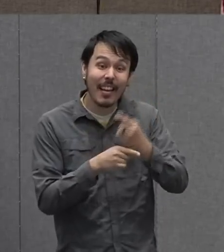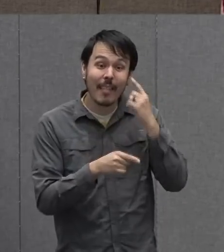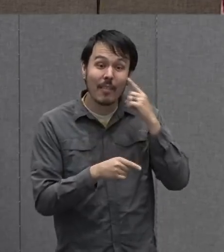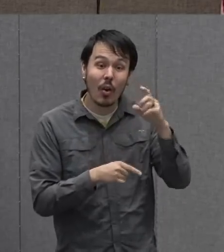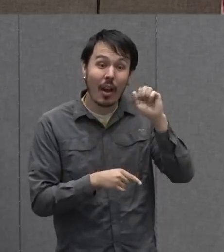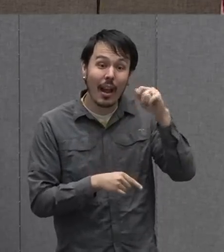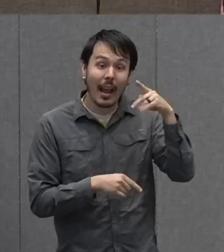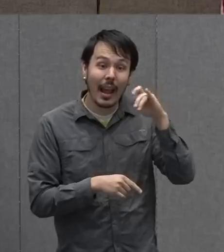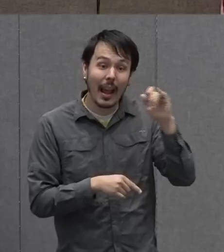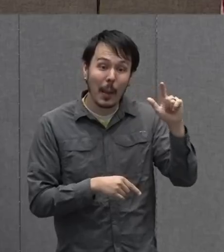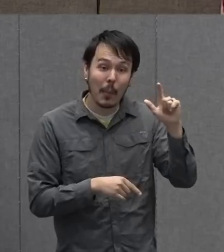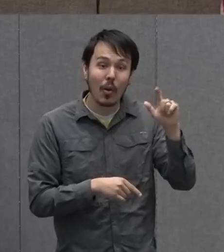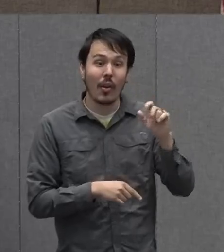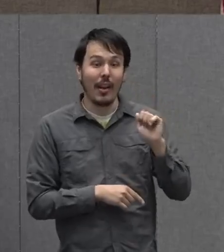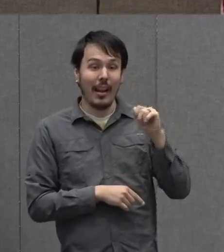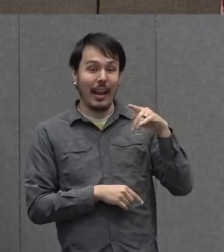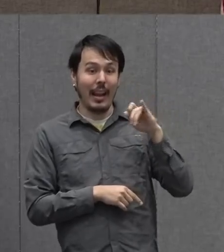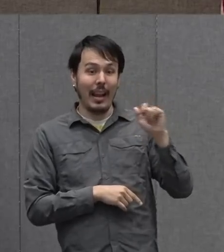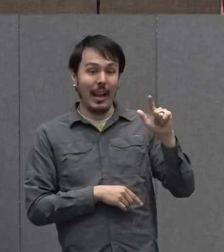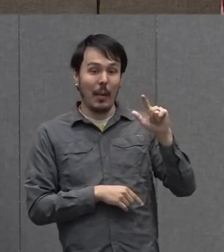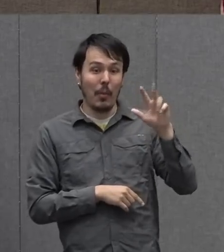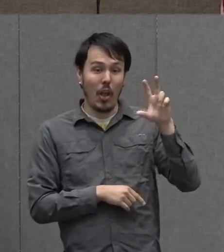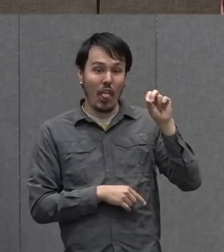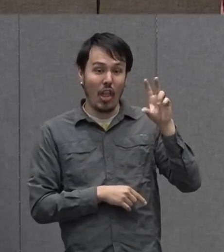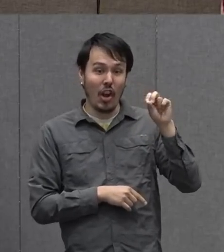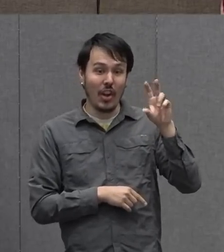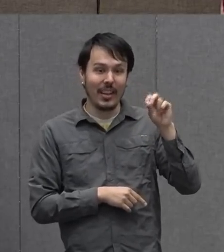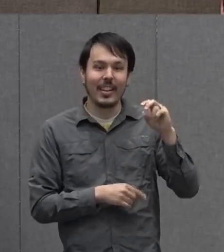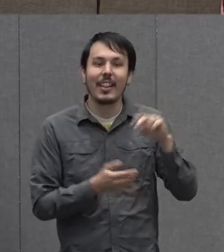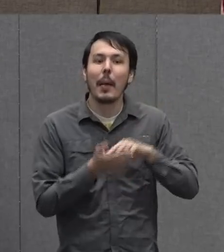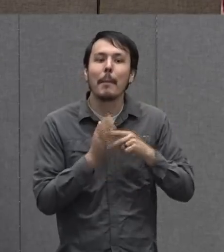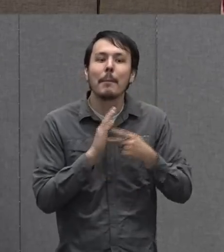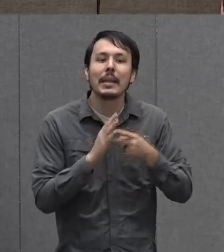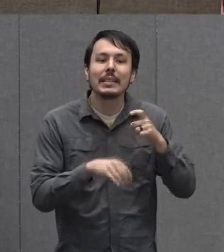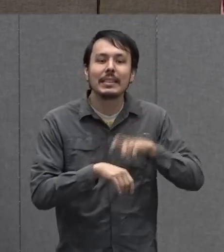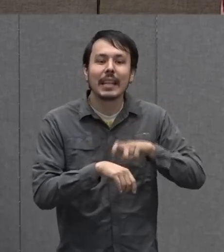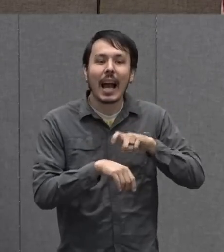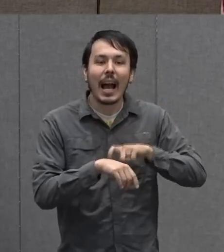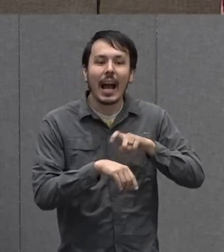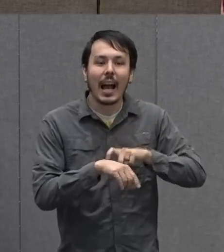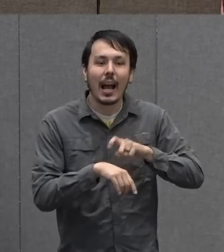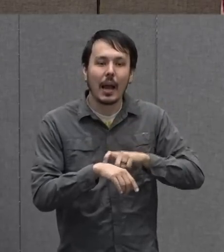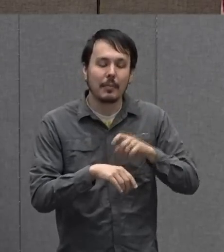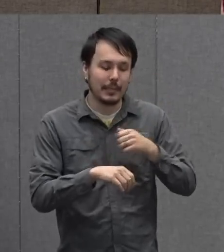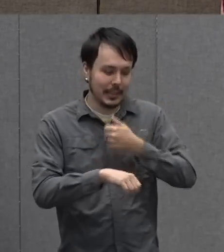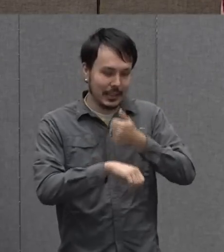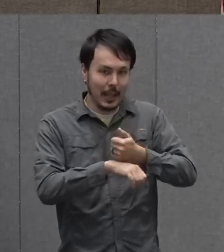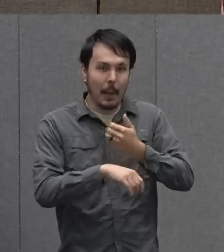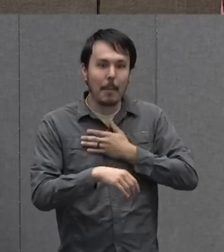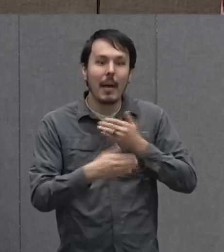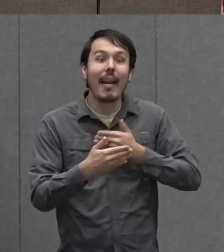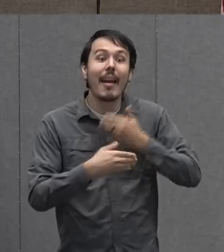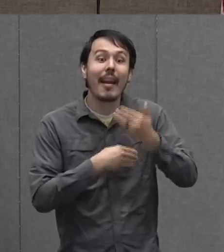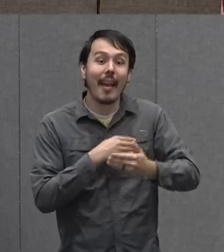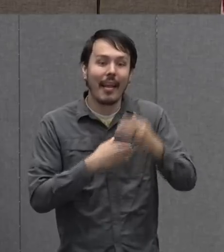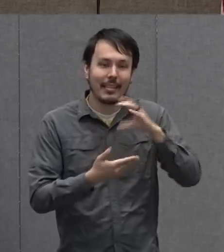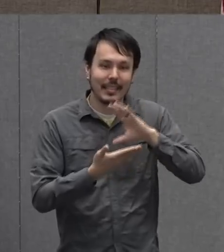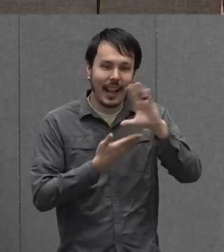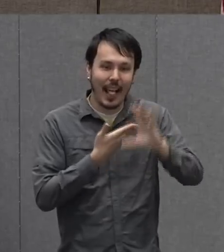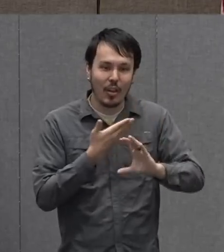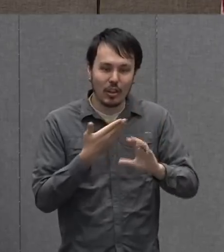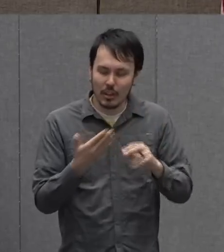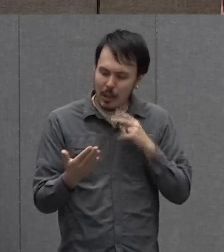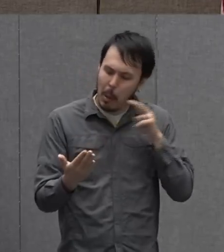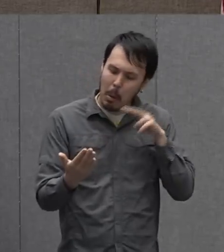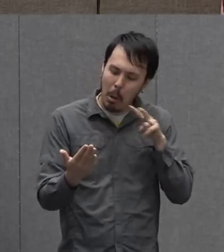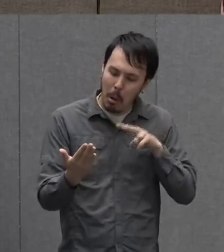30th. What that means is it's time to build my next calendar. So as I'm looking through all the fun things that